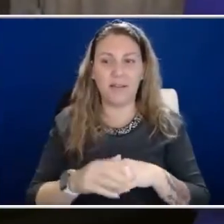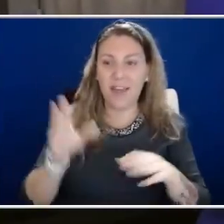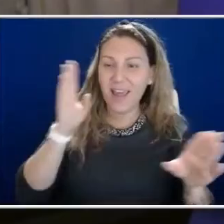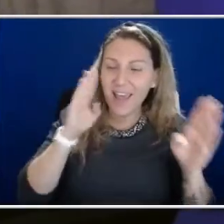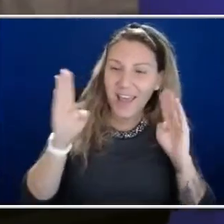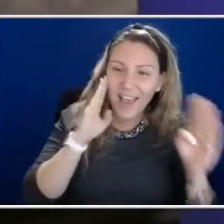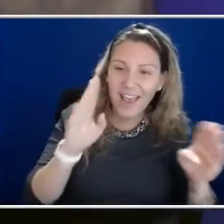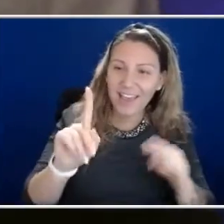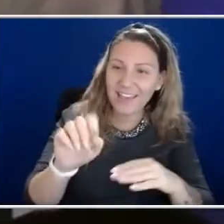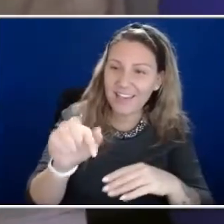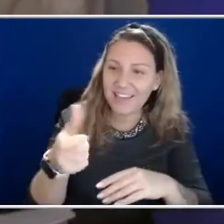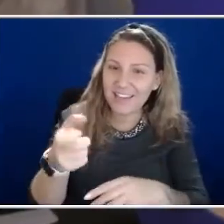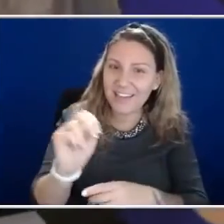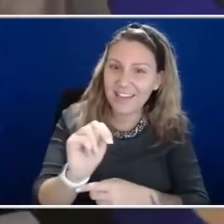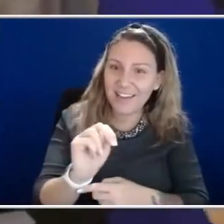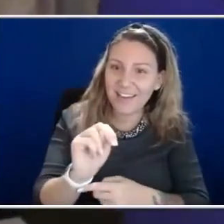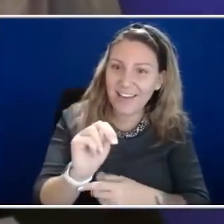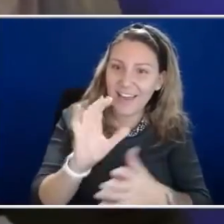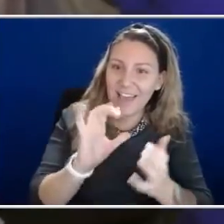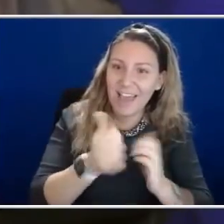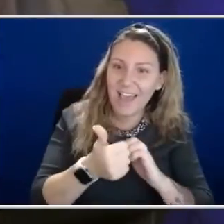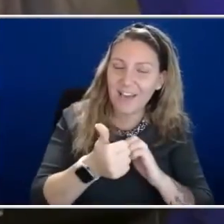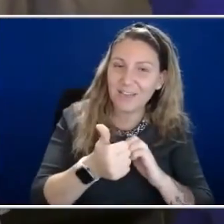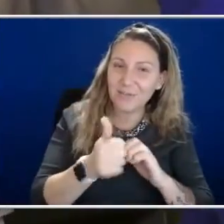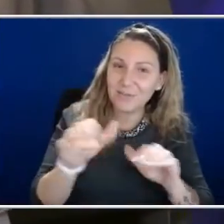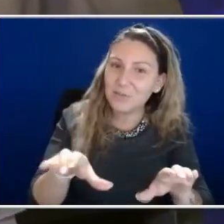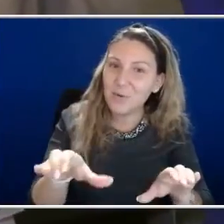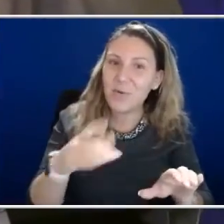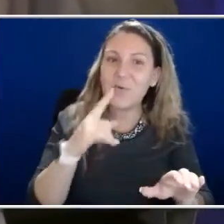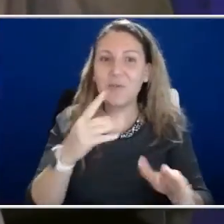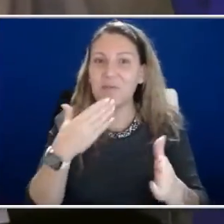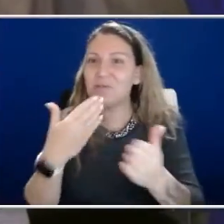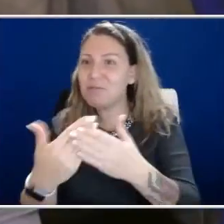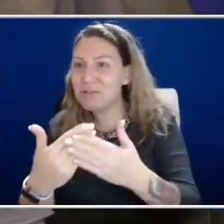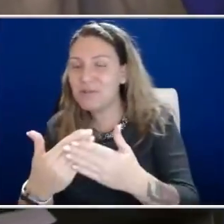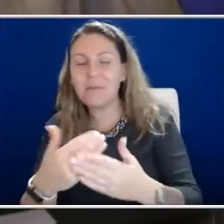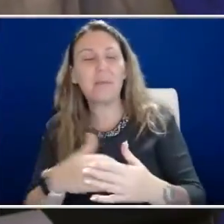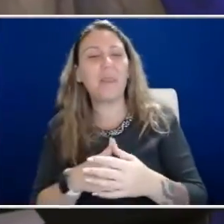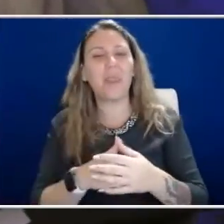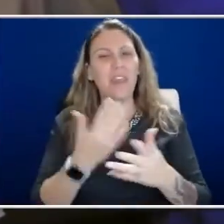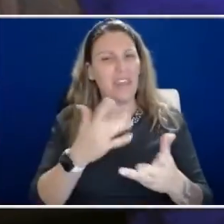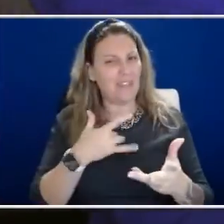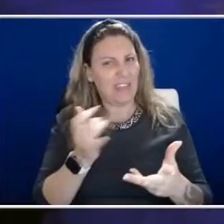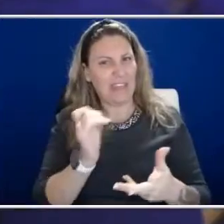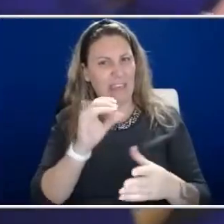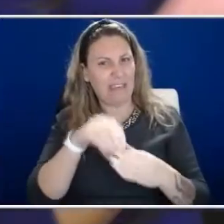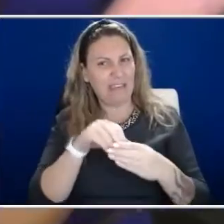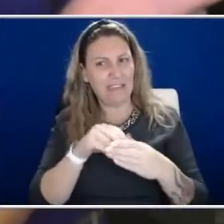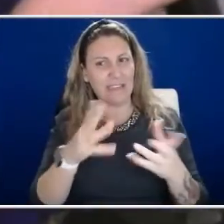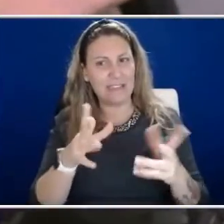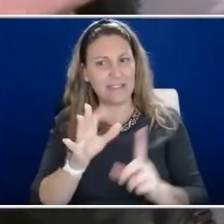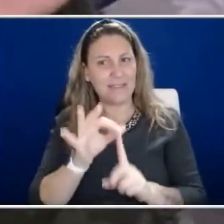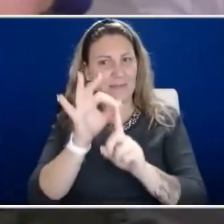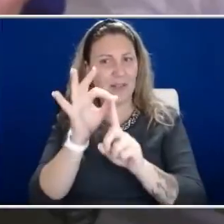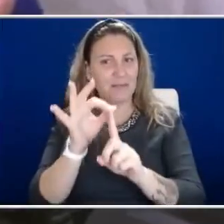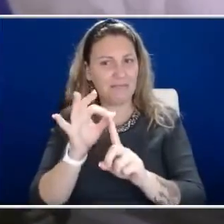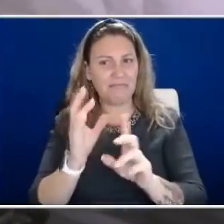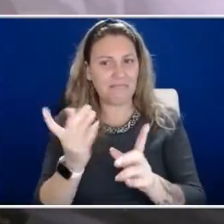going? She says it's going great. What does it feel like in there right now? Anything special? Anything different?